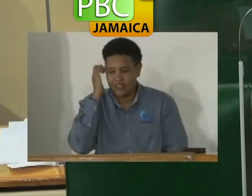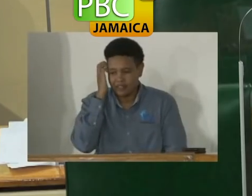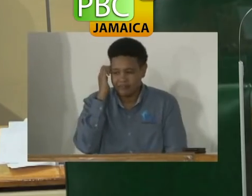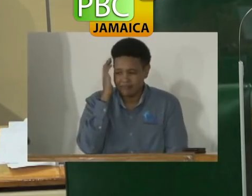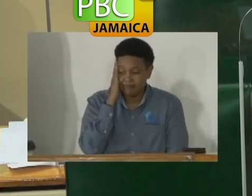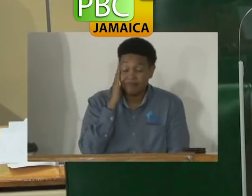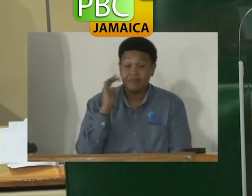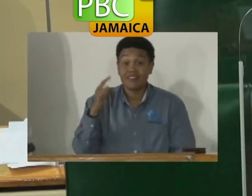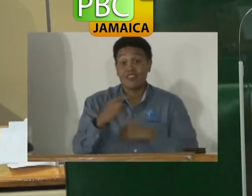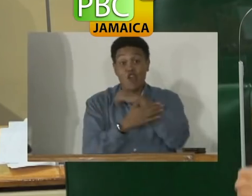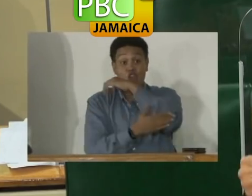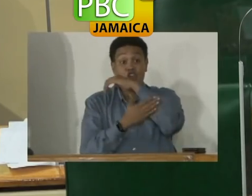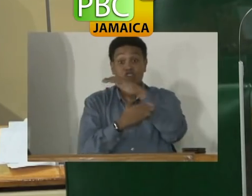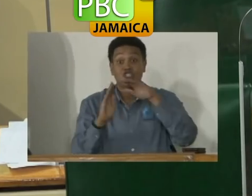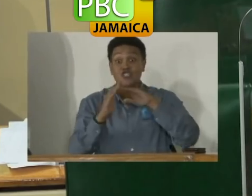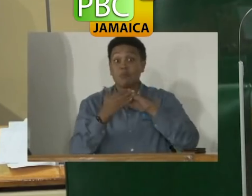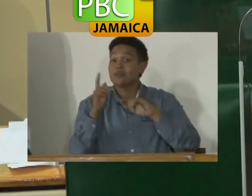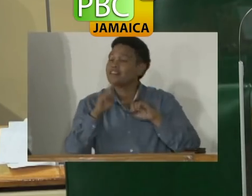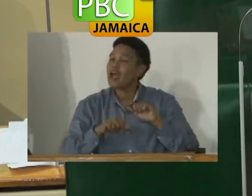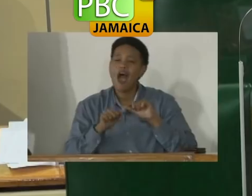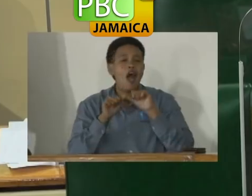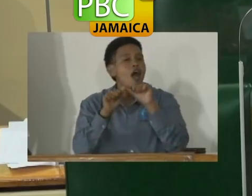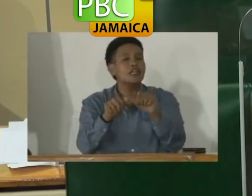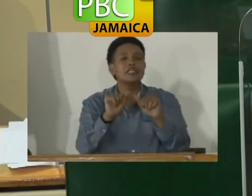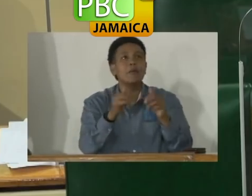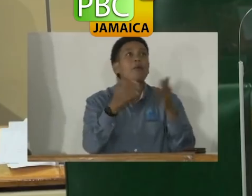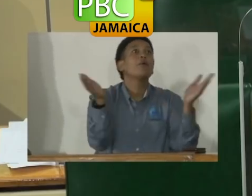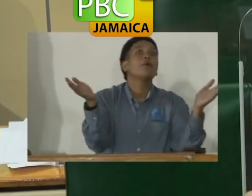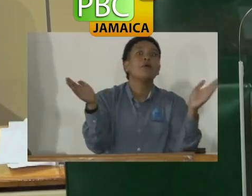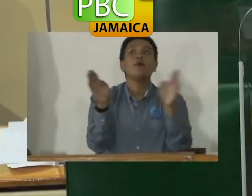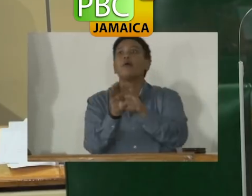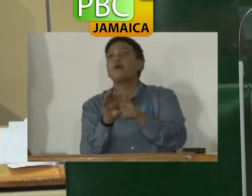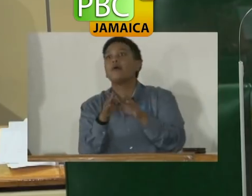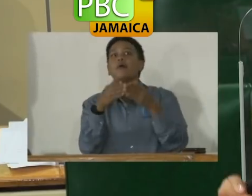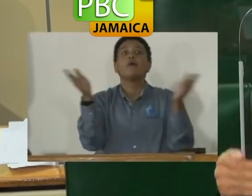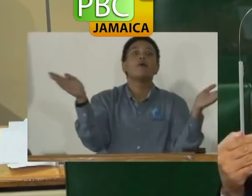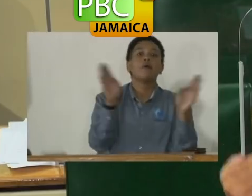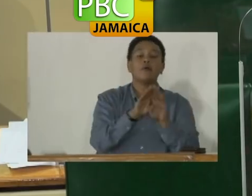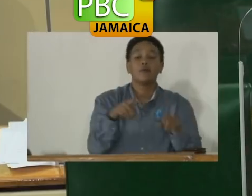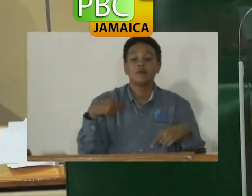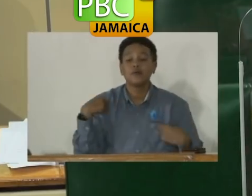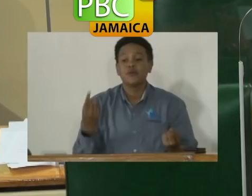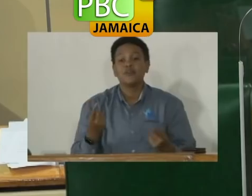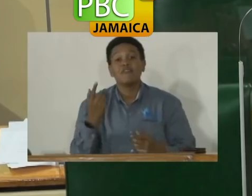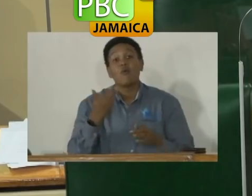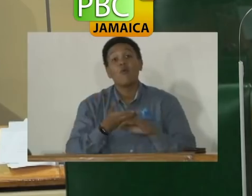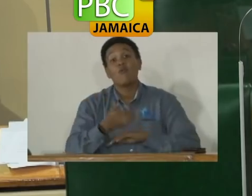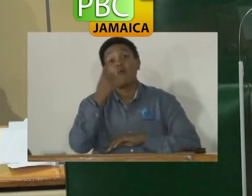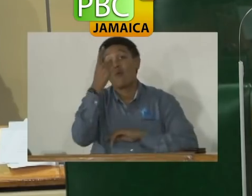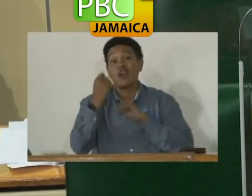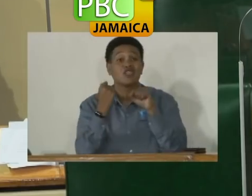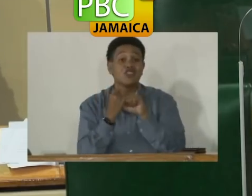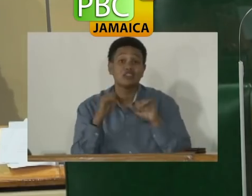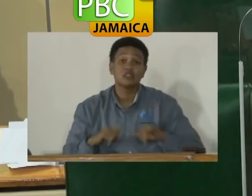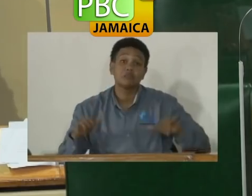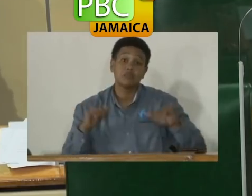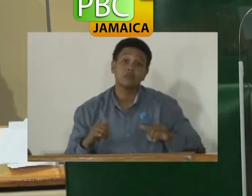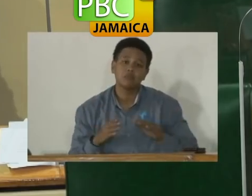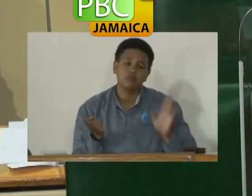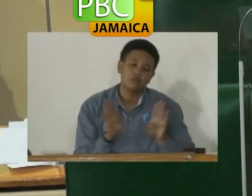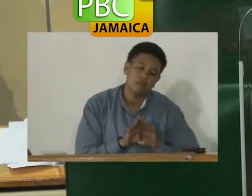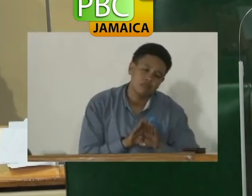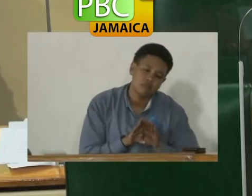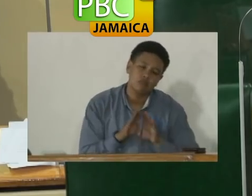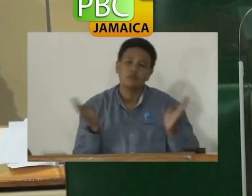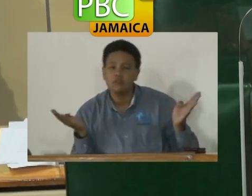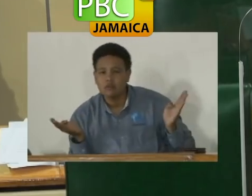The country cannot continue in this mode. We have been at it for more than a year and a half.